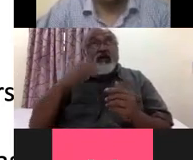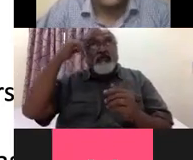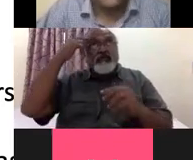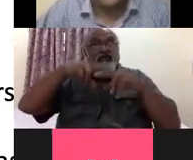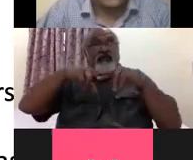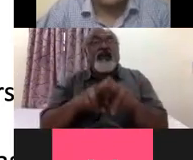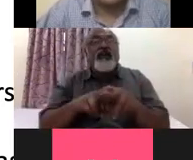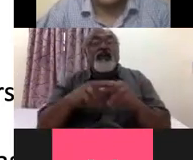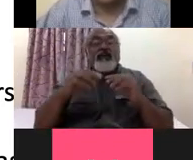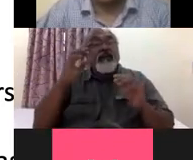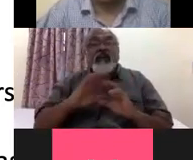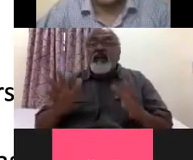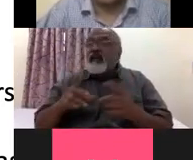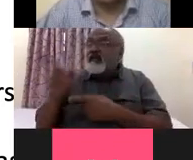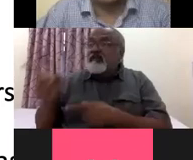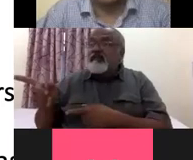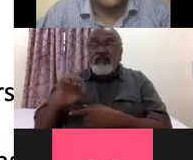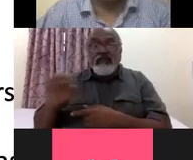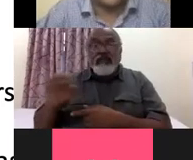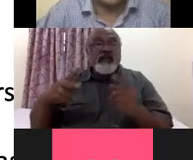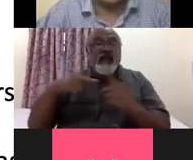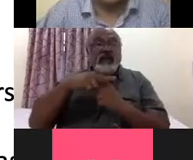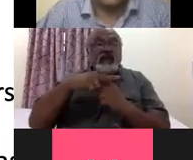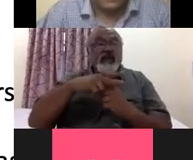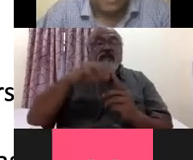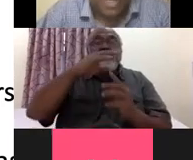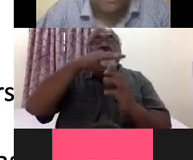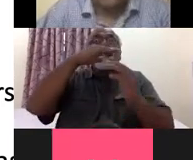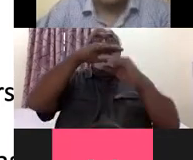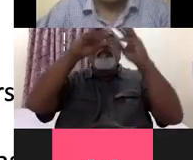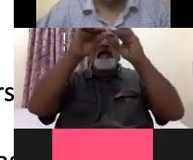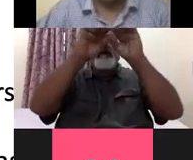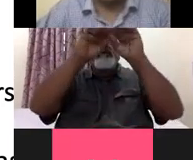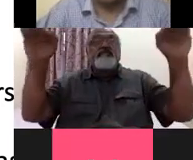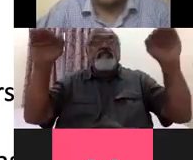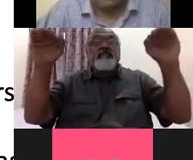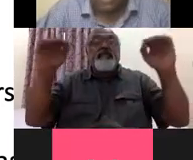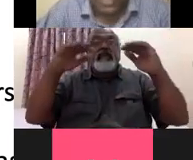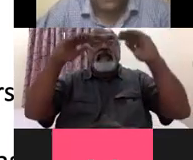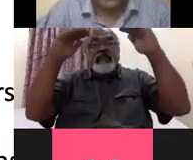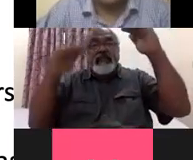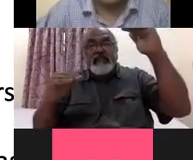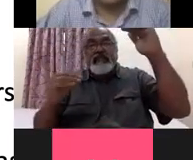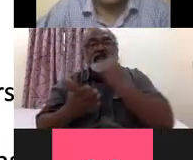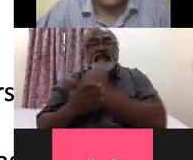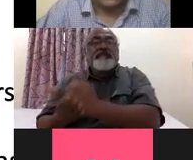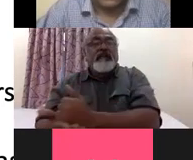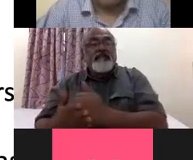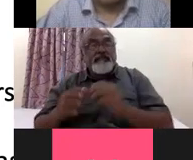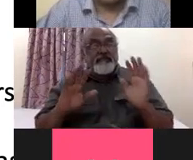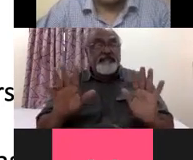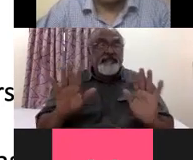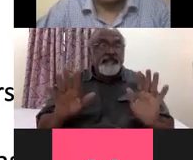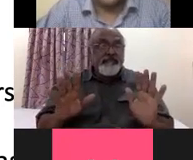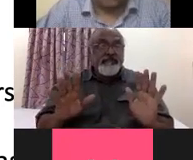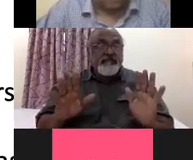knowledge. You know? So having that cutoff as marks, need to question them, need to be waiving them on a case-to-case basis.